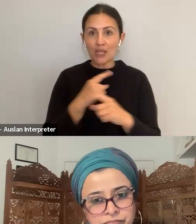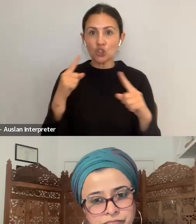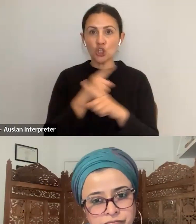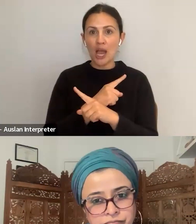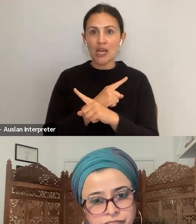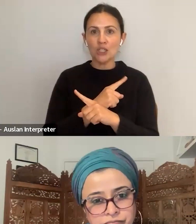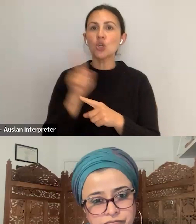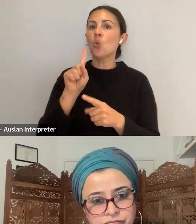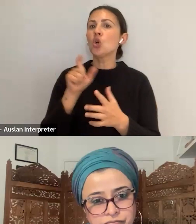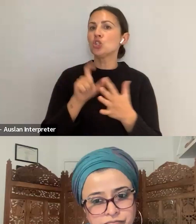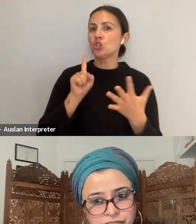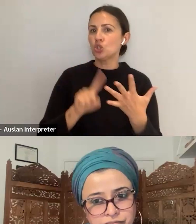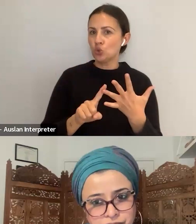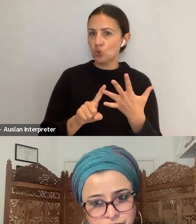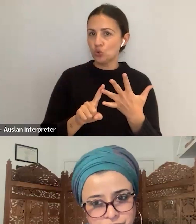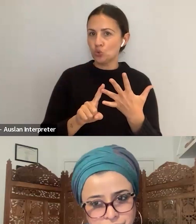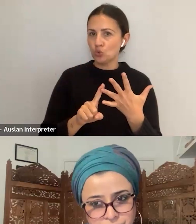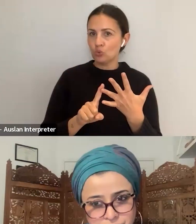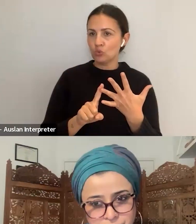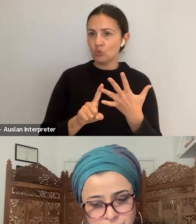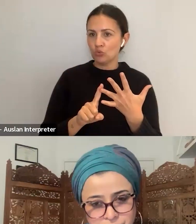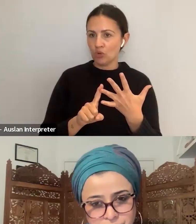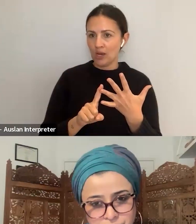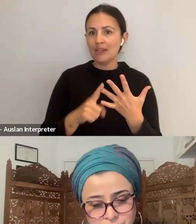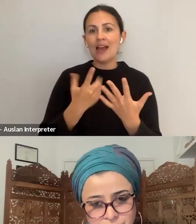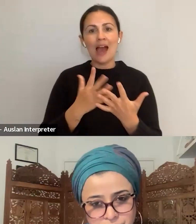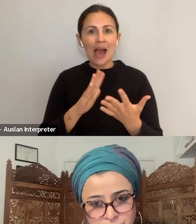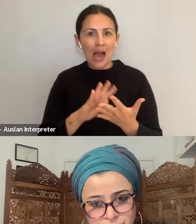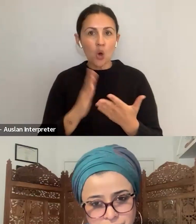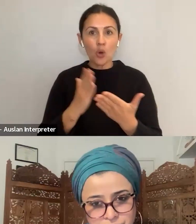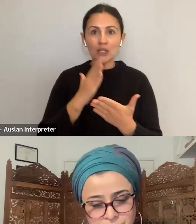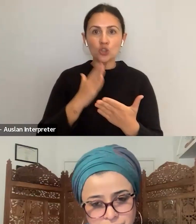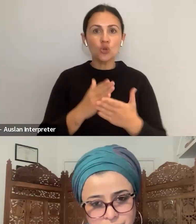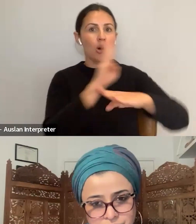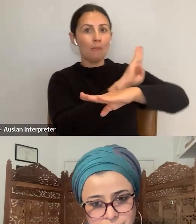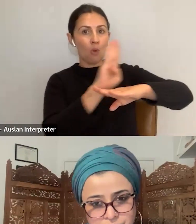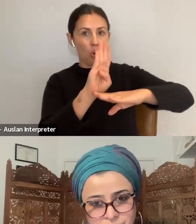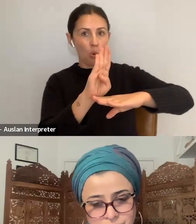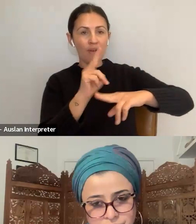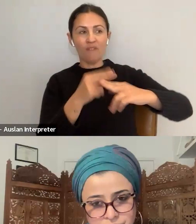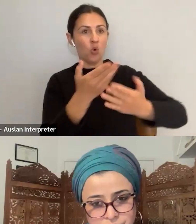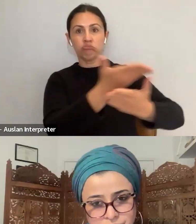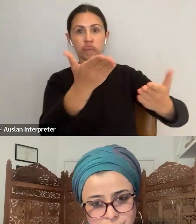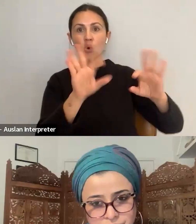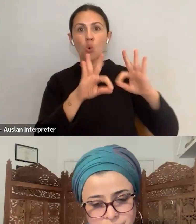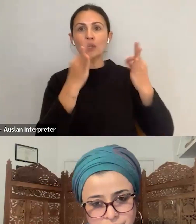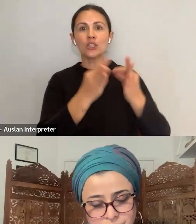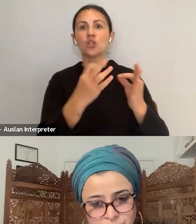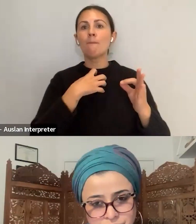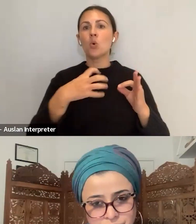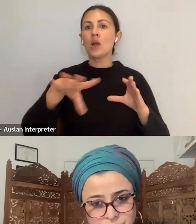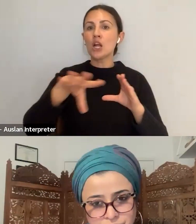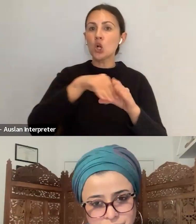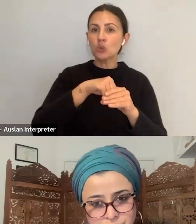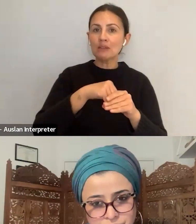guess, you know, introduce a more diverse and inclusive board. And the first question